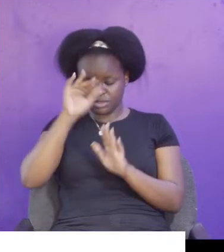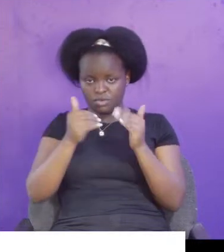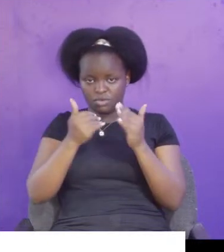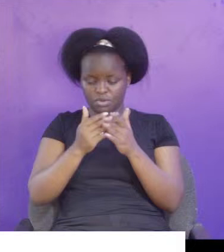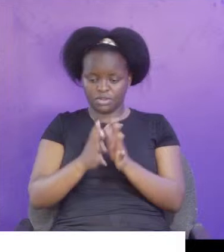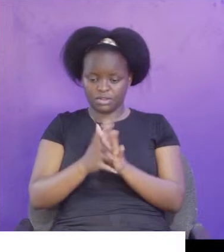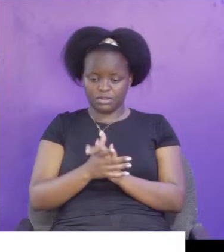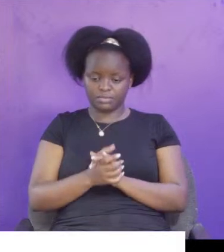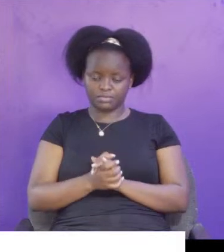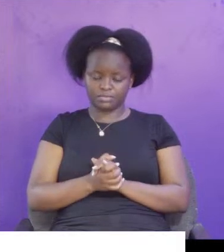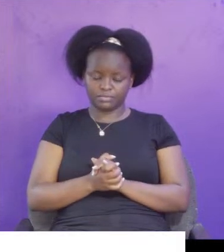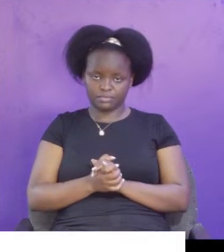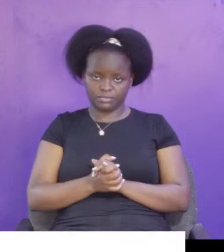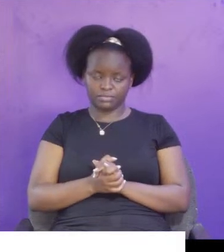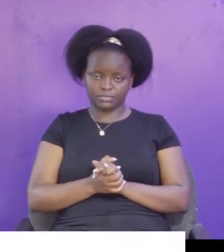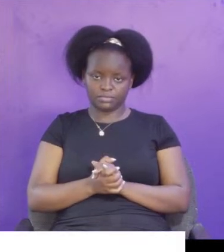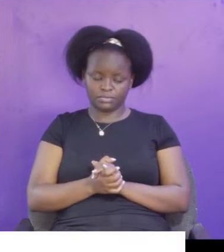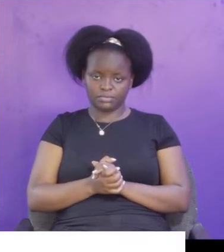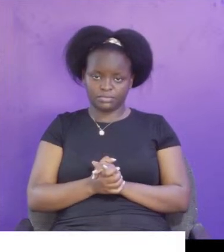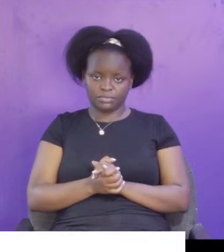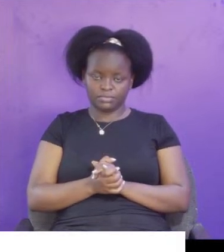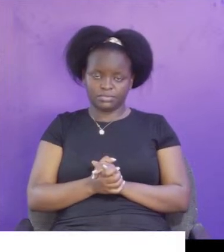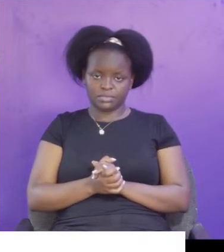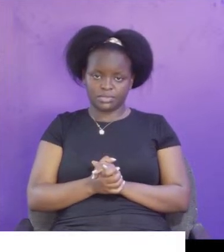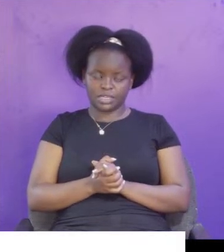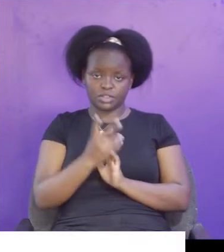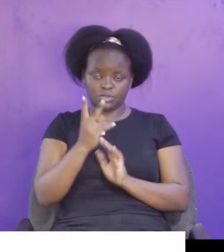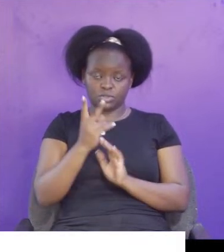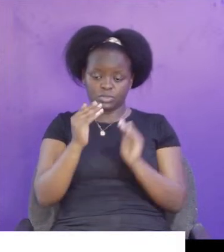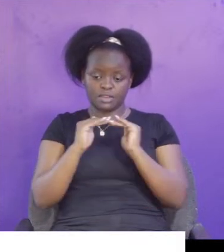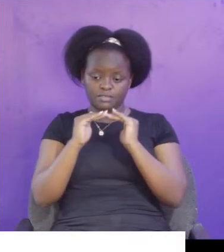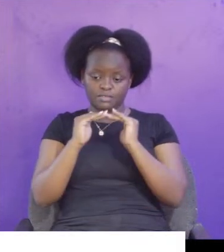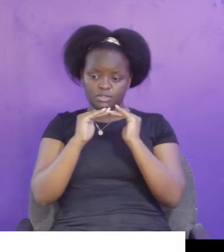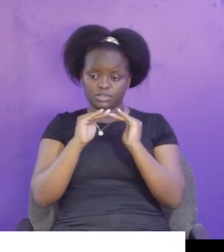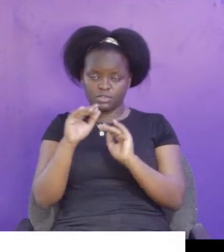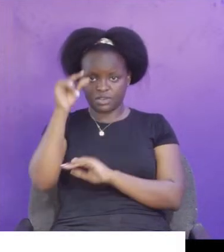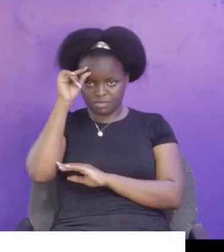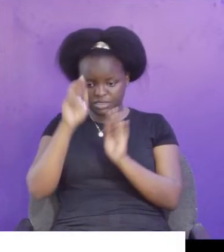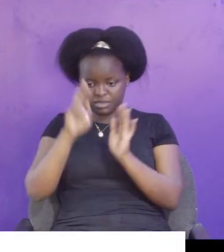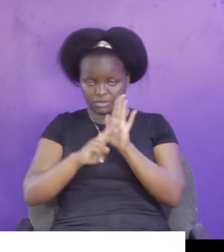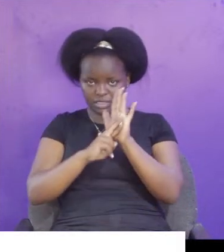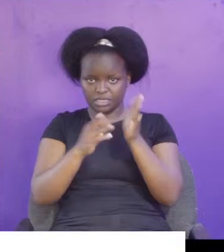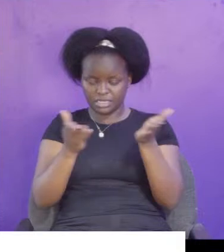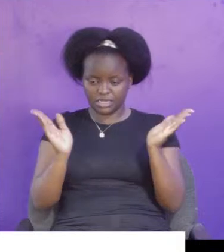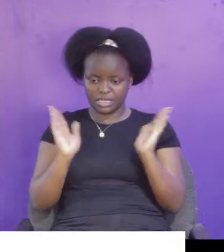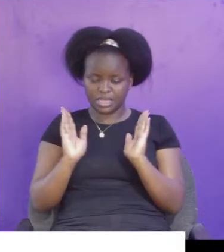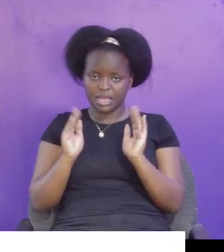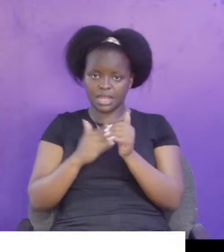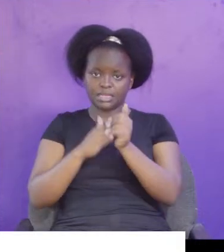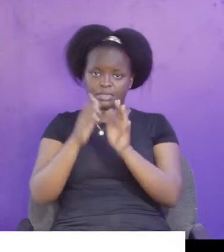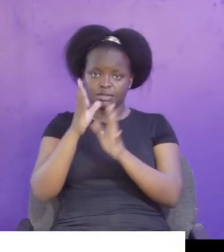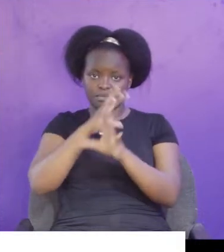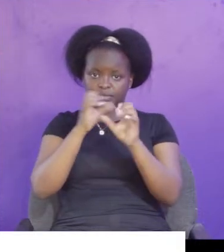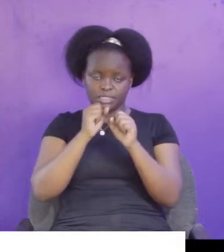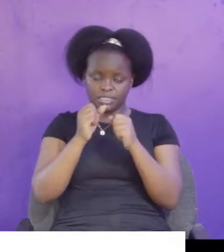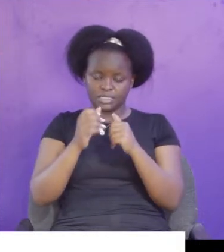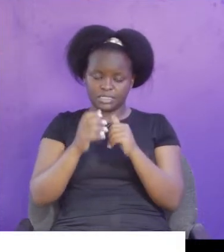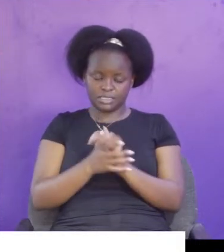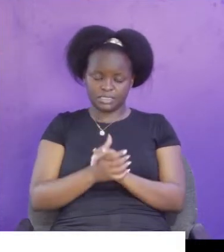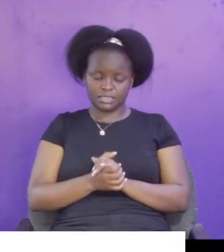of government are represented here. We are led by His Excellency the President, William Ruto, and the First